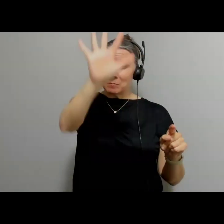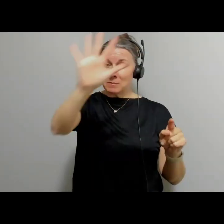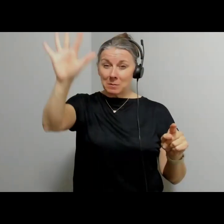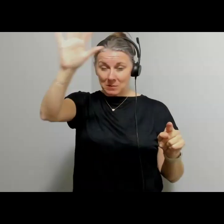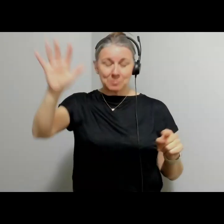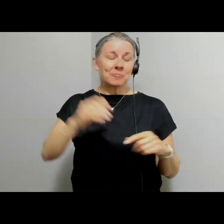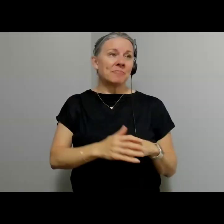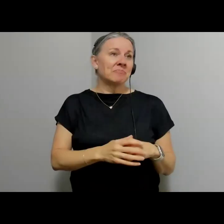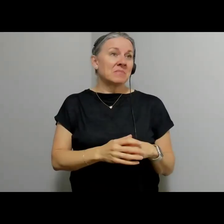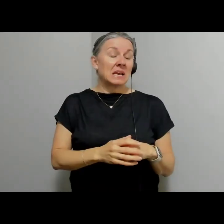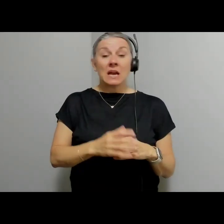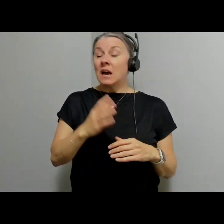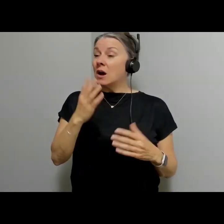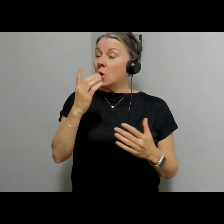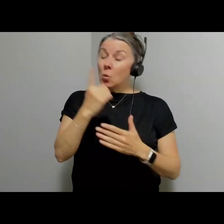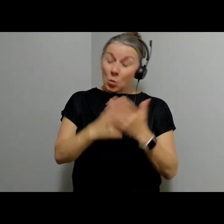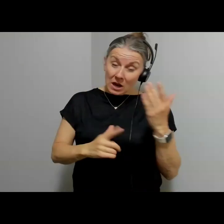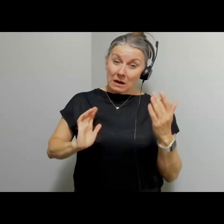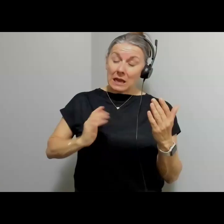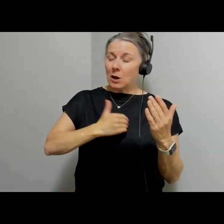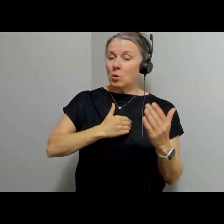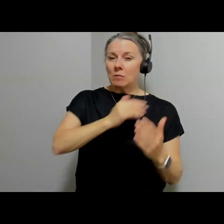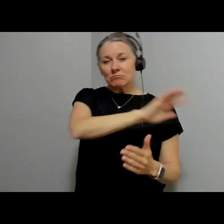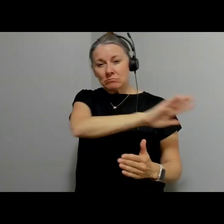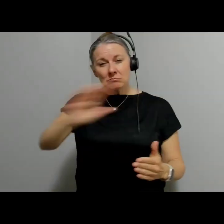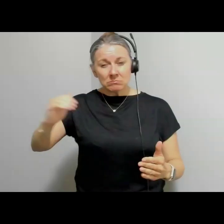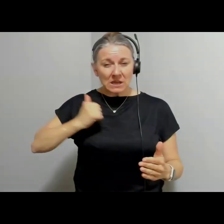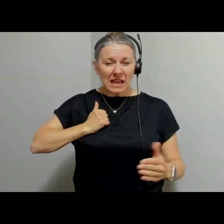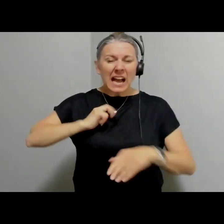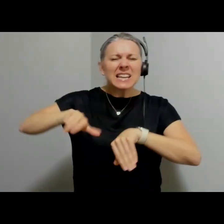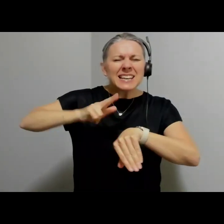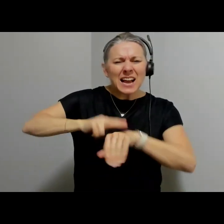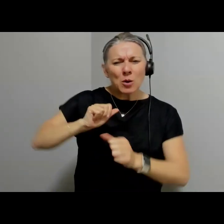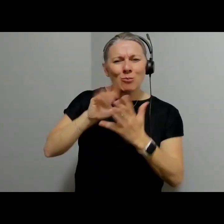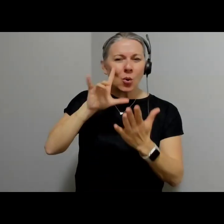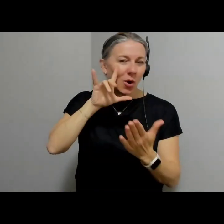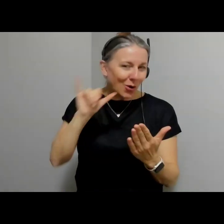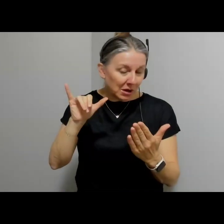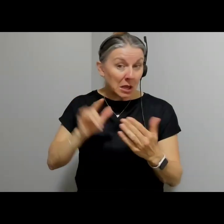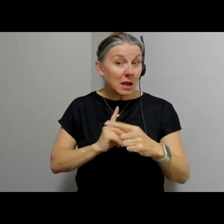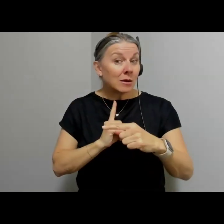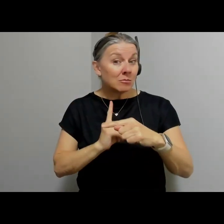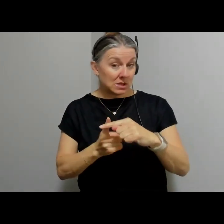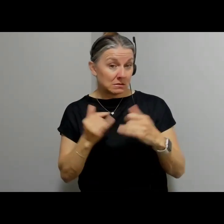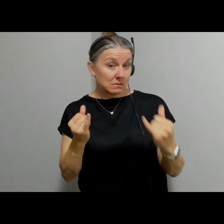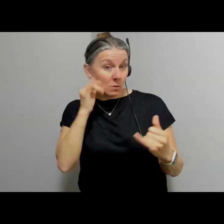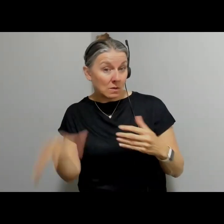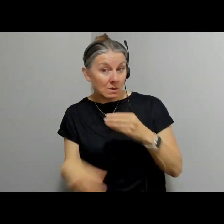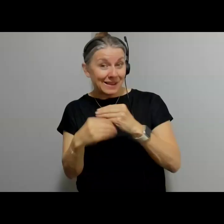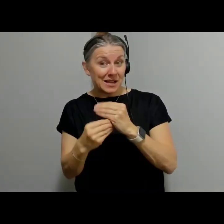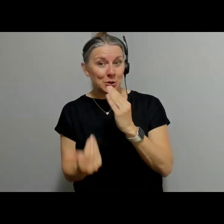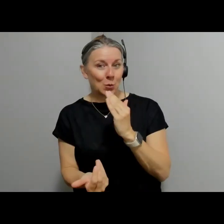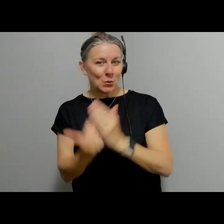pan-Canadian or national approaches that we're doing here are. And then we're going to add a new element. And this